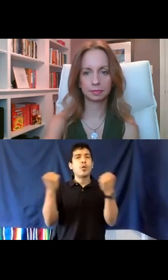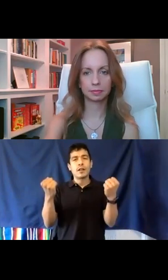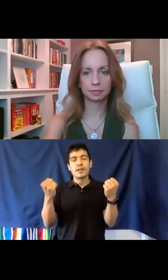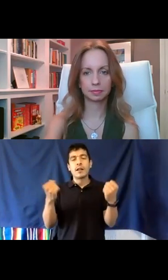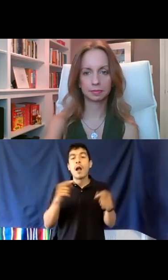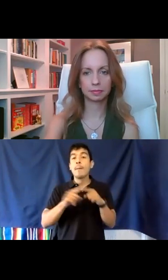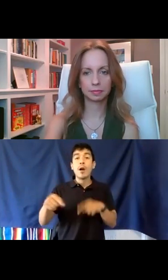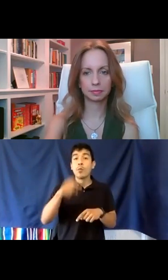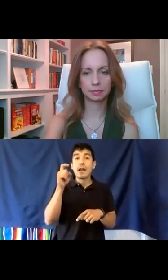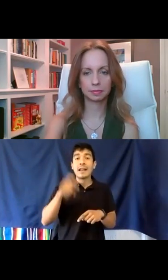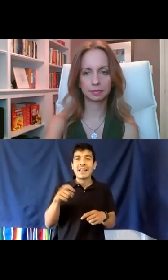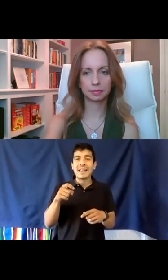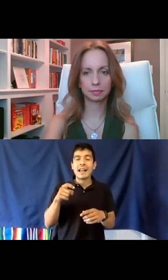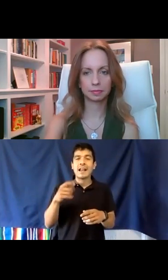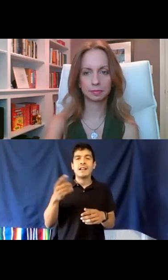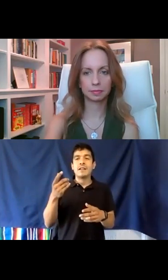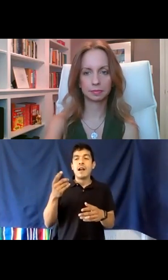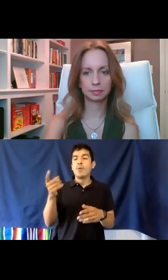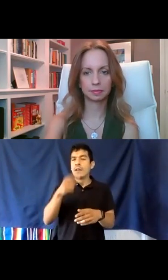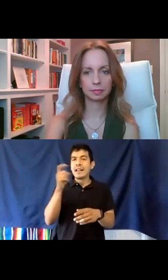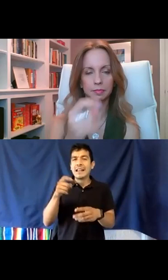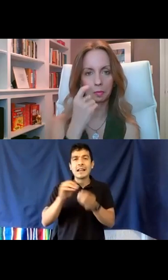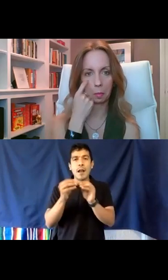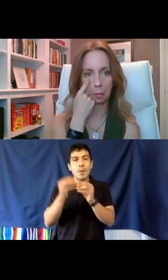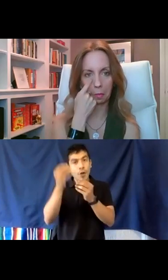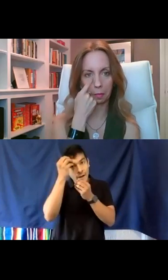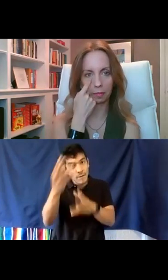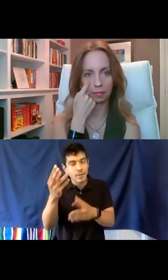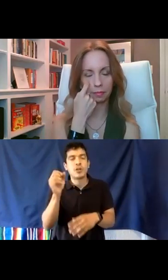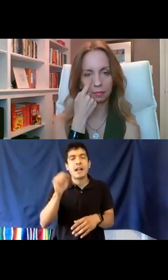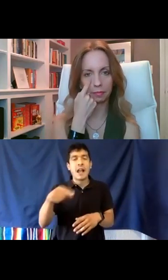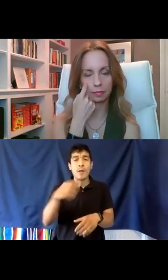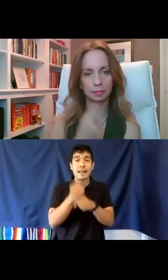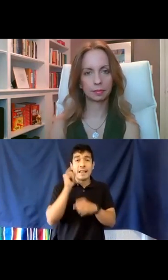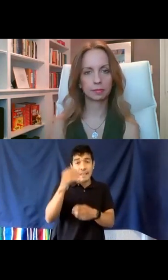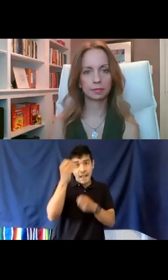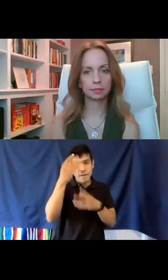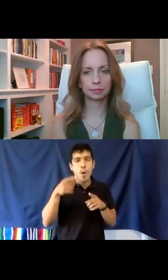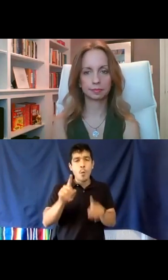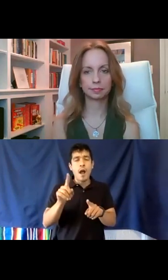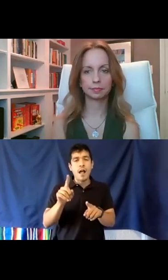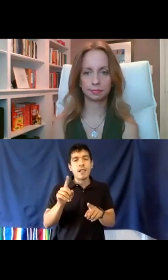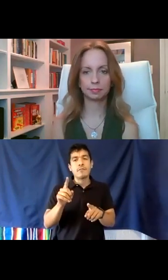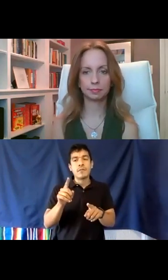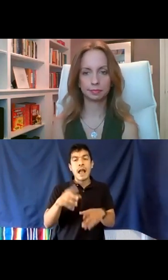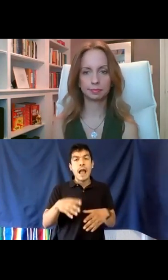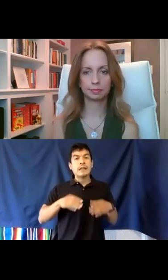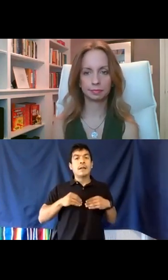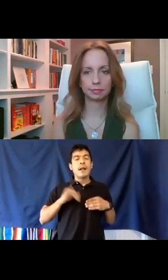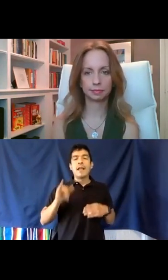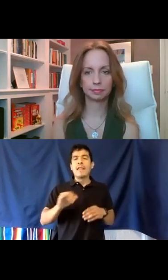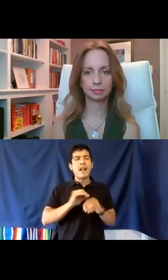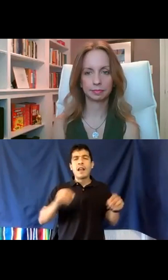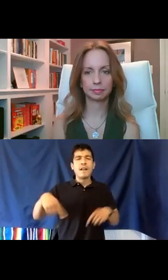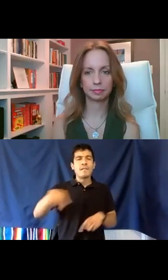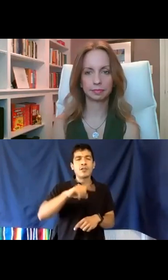we need empirical data. Can we get that data while acknowledging none of us are really completely objective in seeking out and using that